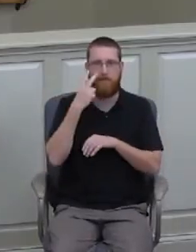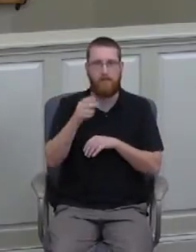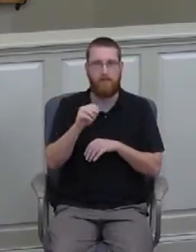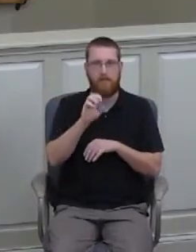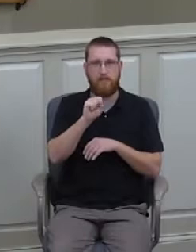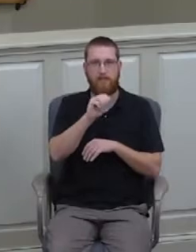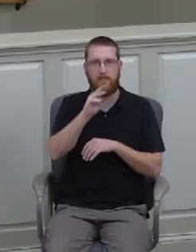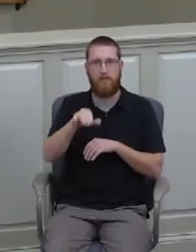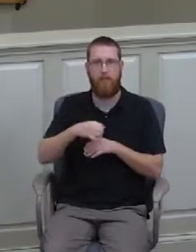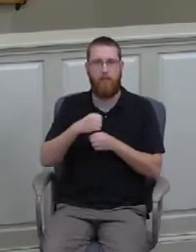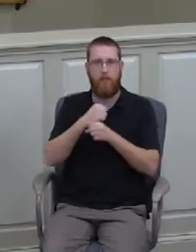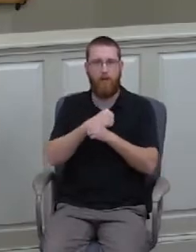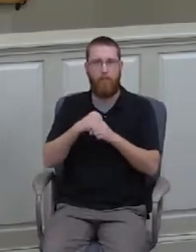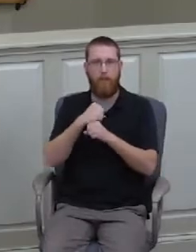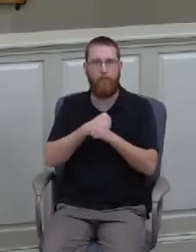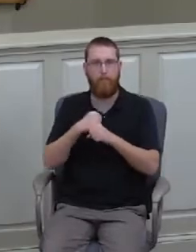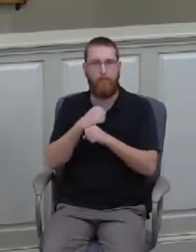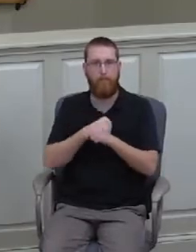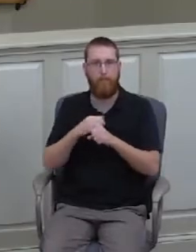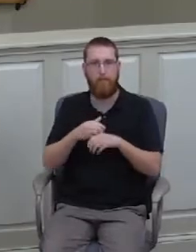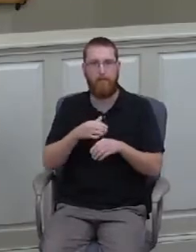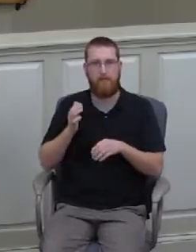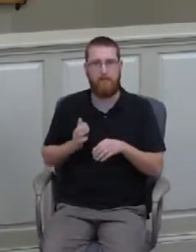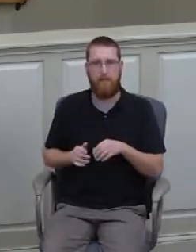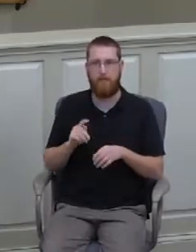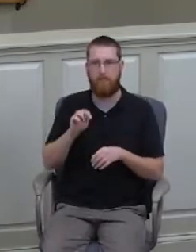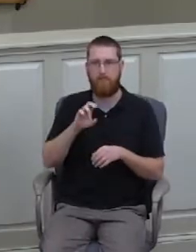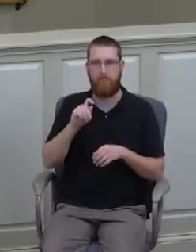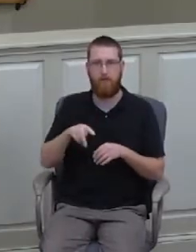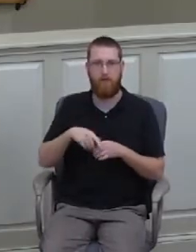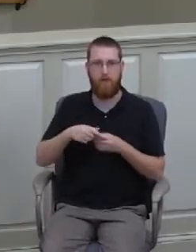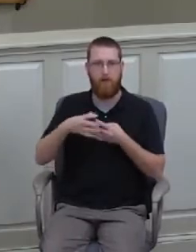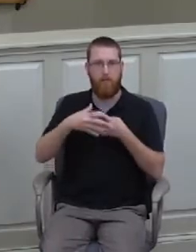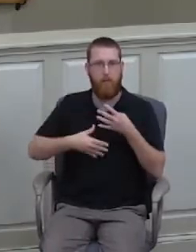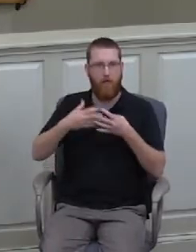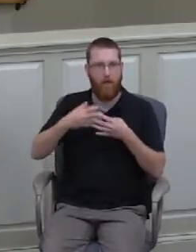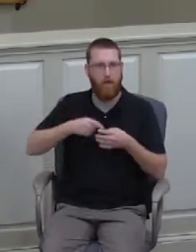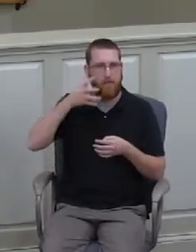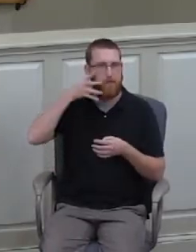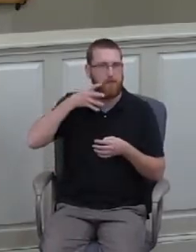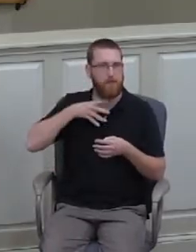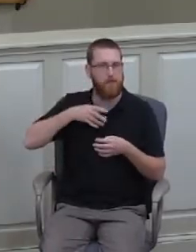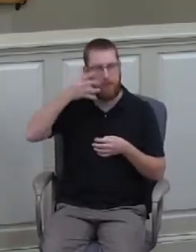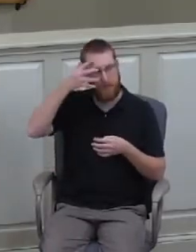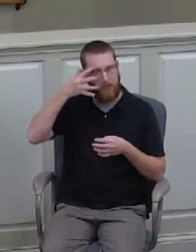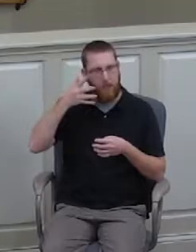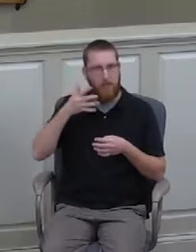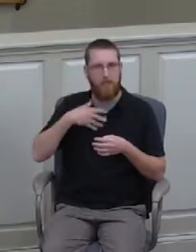the pump panel at the side of the truck. And he's got blood just gushing down the side of his face.